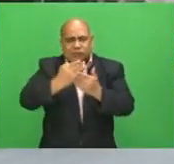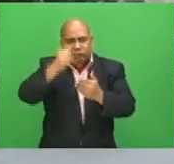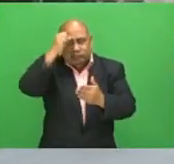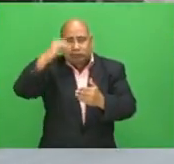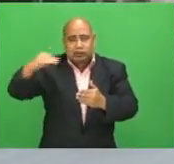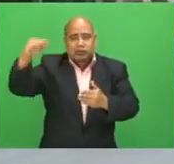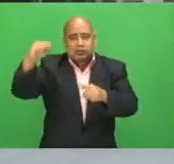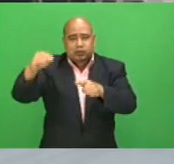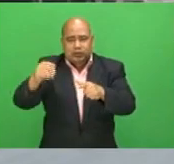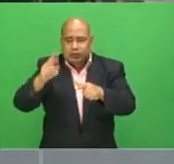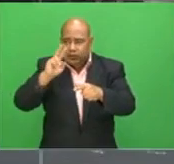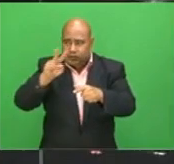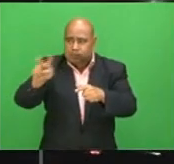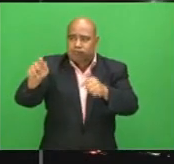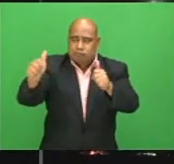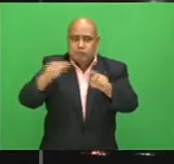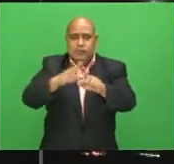teaching.